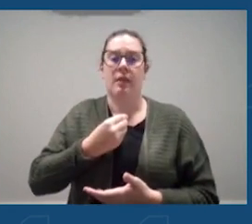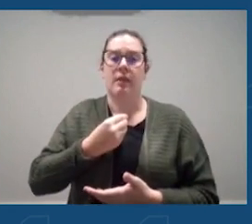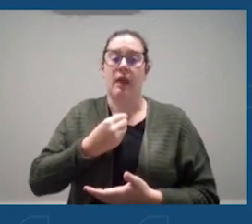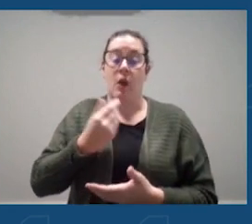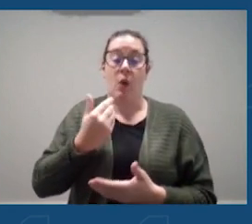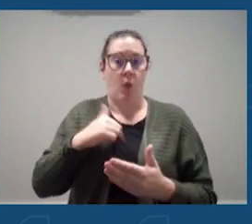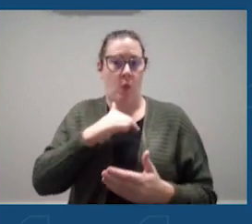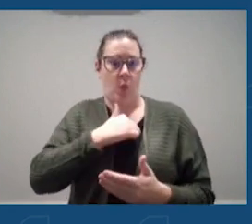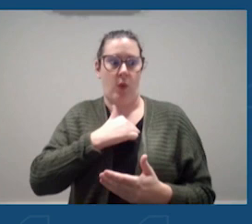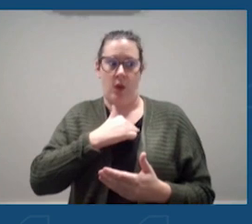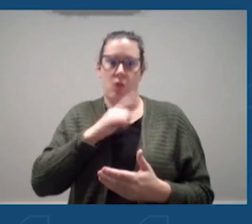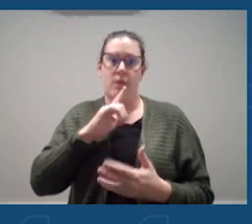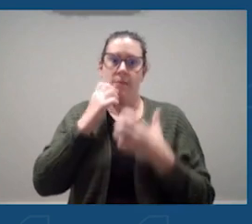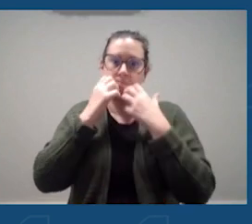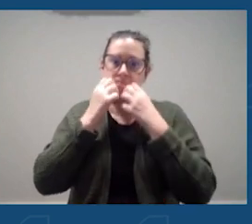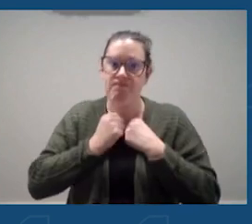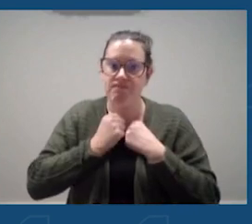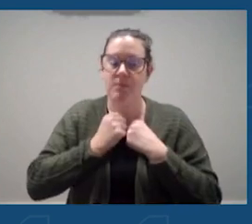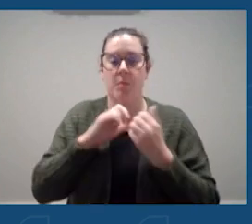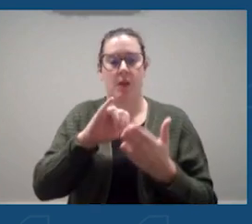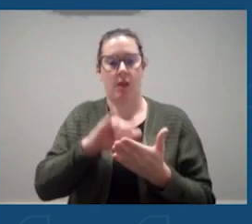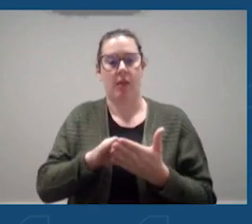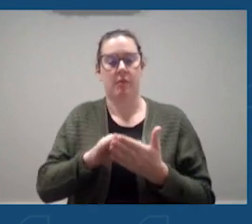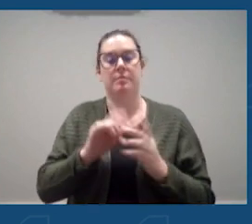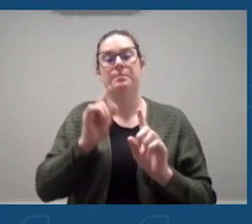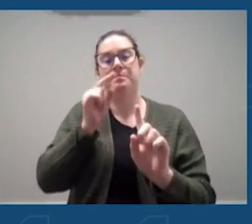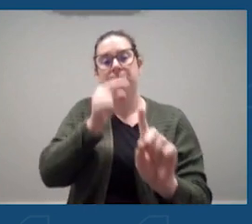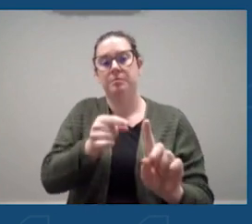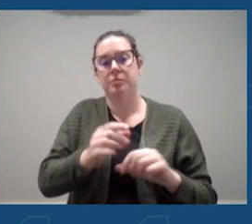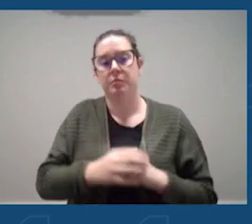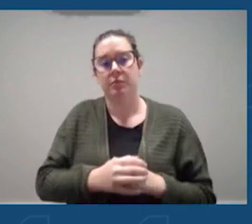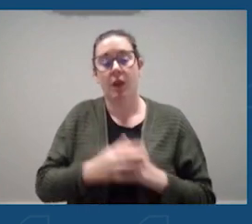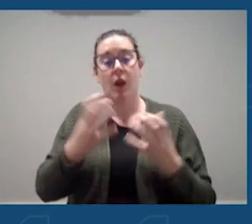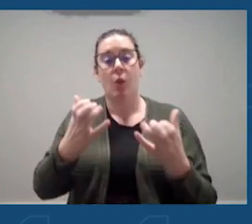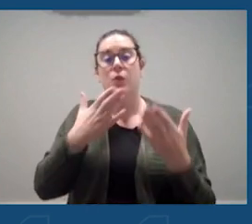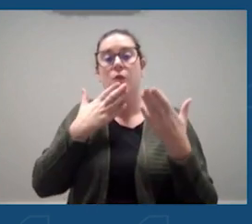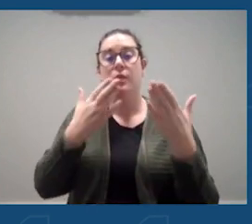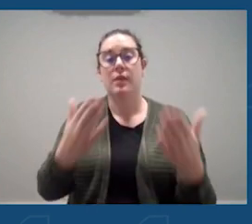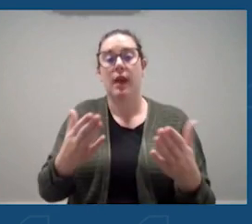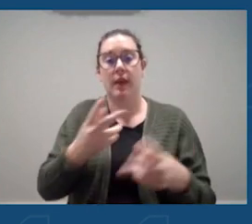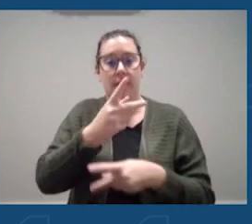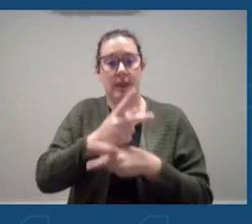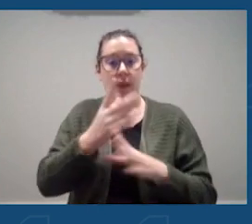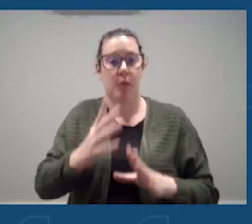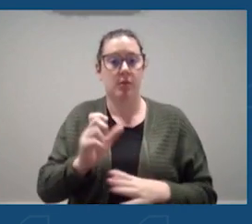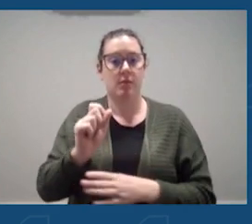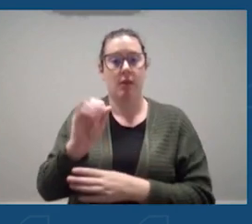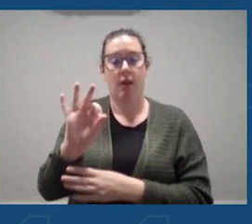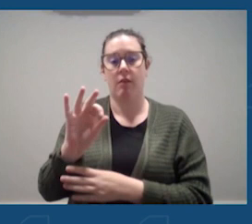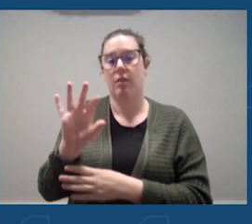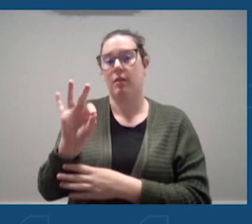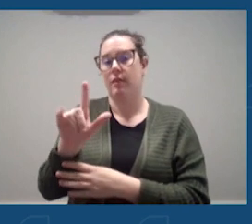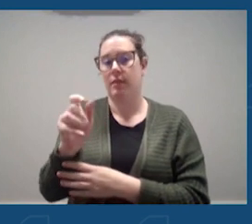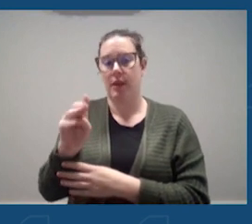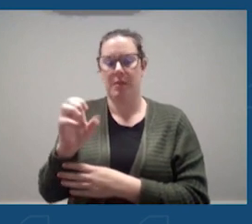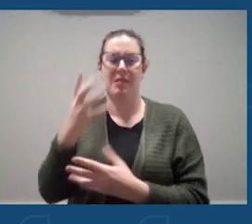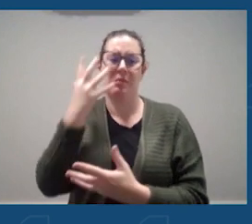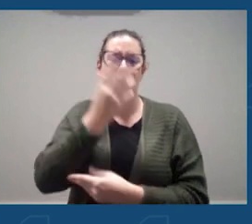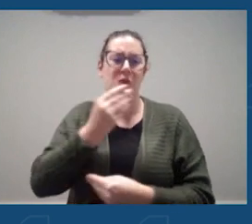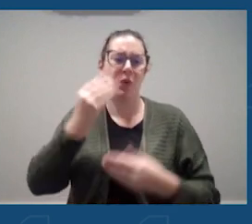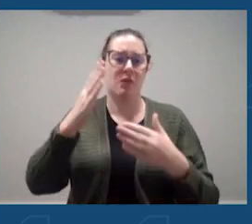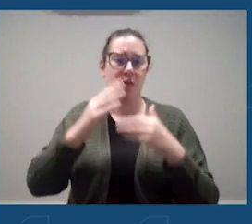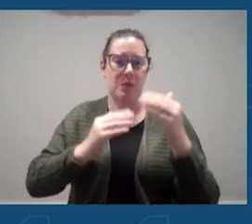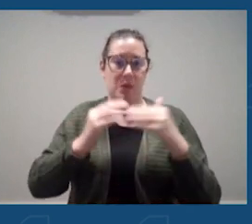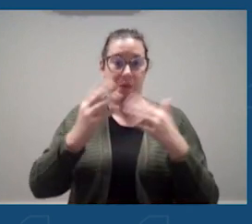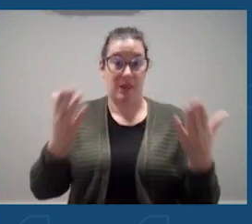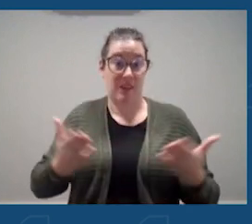about. I do want to thank the keepers of the flame in this beautiful building that's been in existence 25